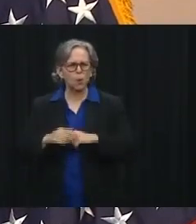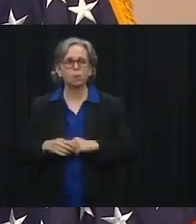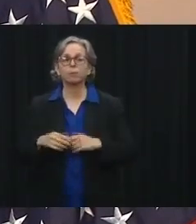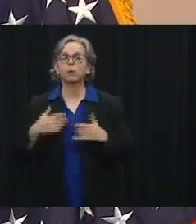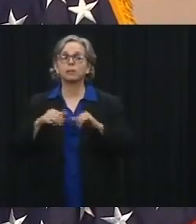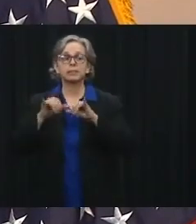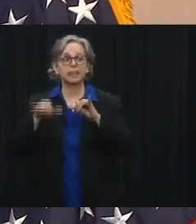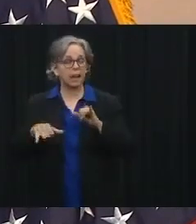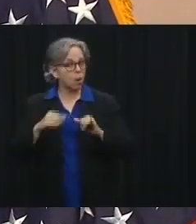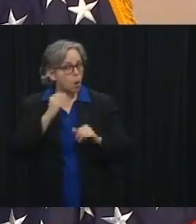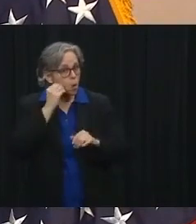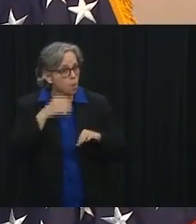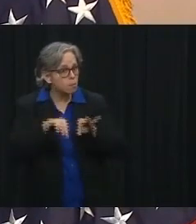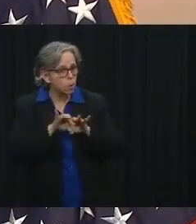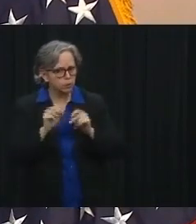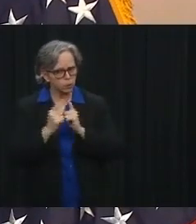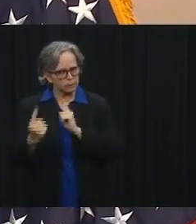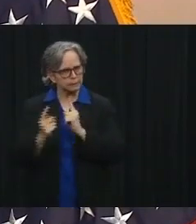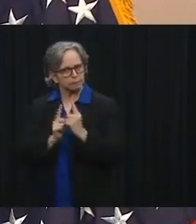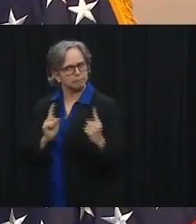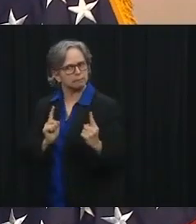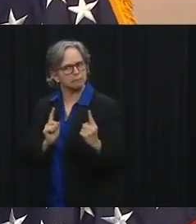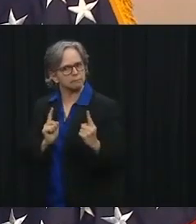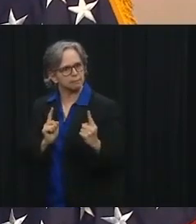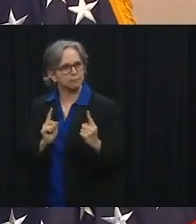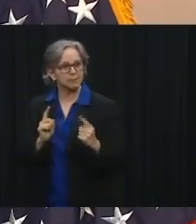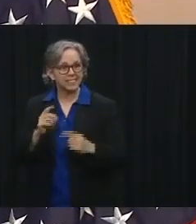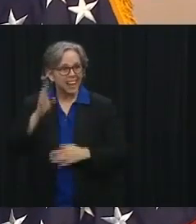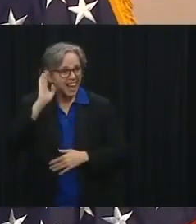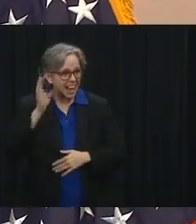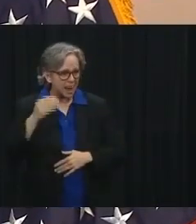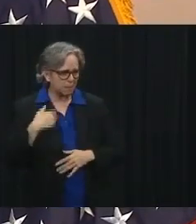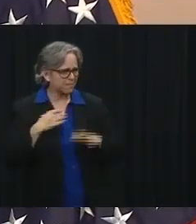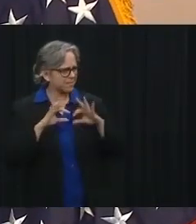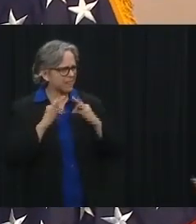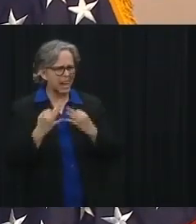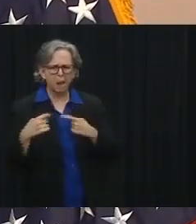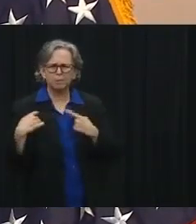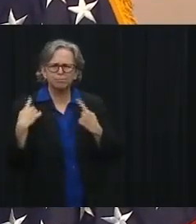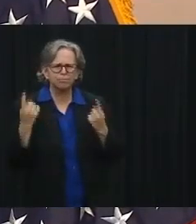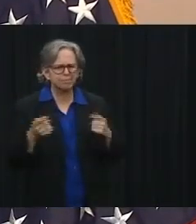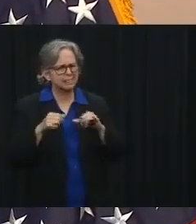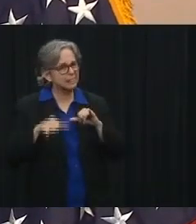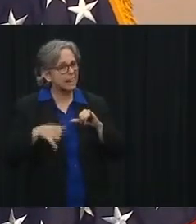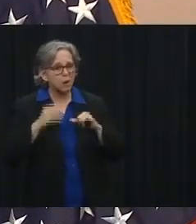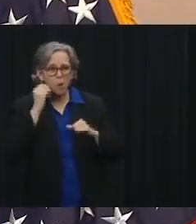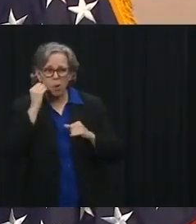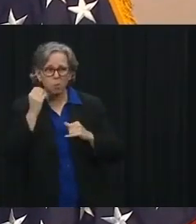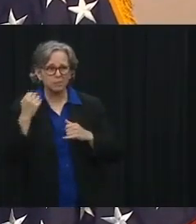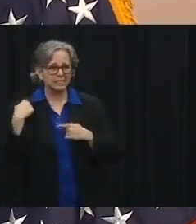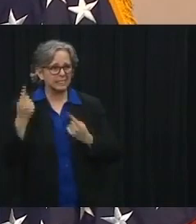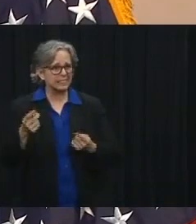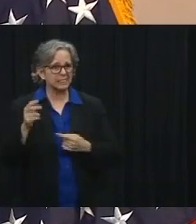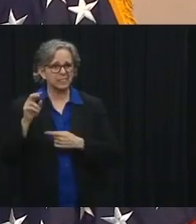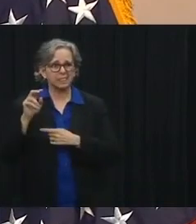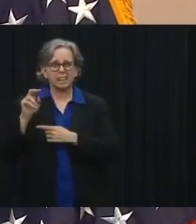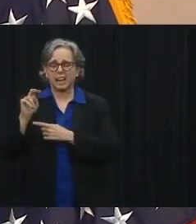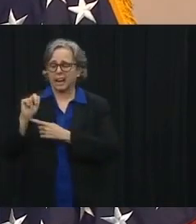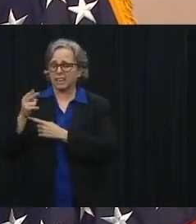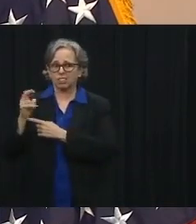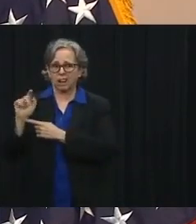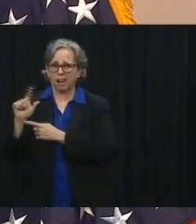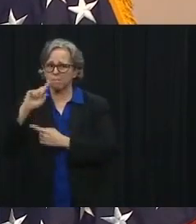social distance. My family's been tucked away at home since the NHL announced the suspension of our season. We're trying to do what our public officials have asked of us to keep not